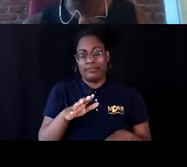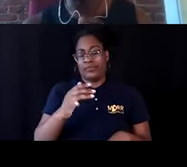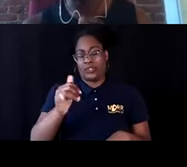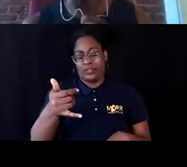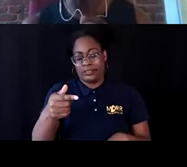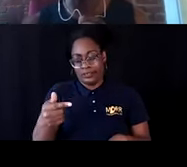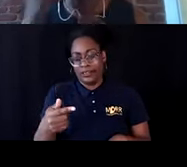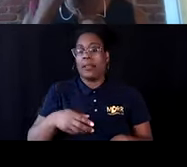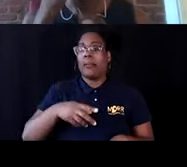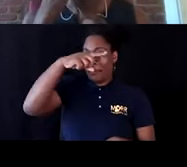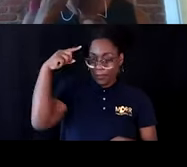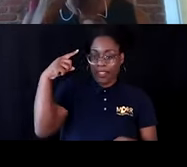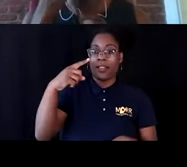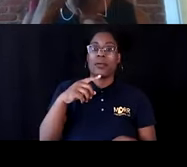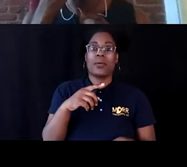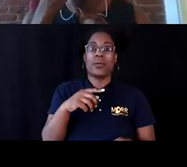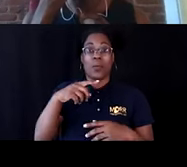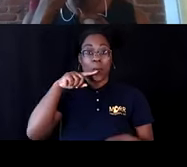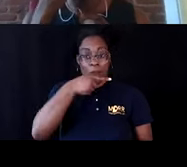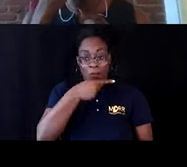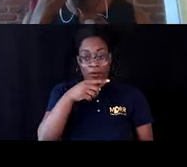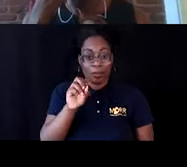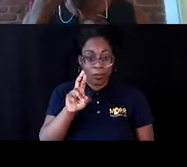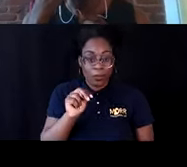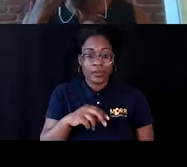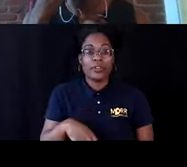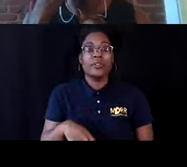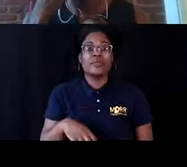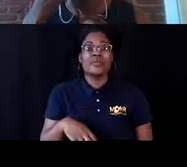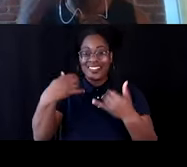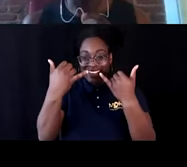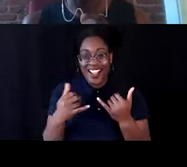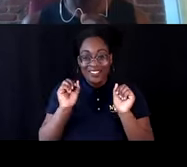in the Lenape dialect, is now sprouting